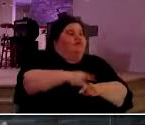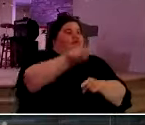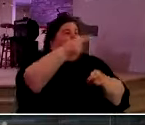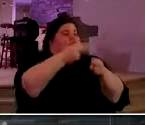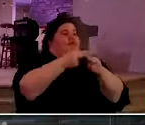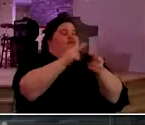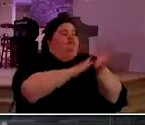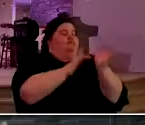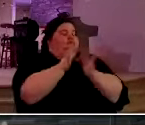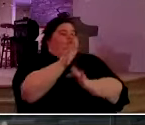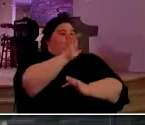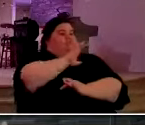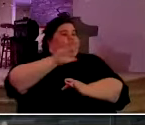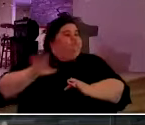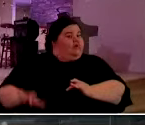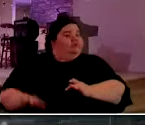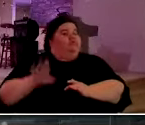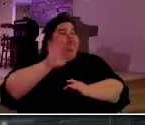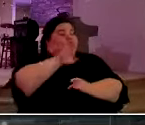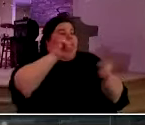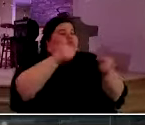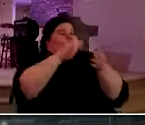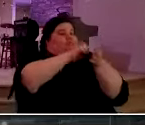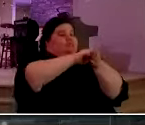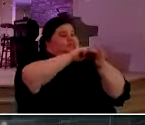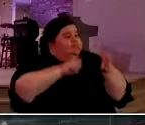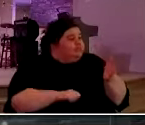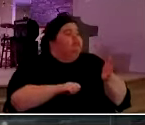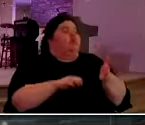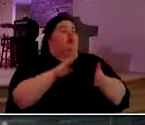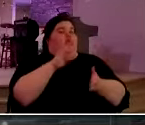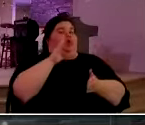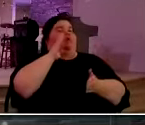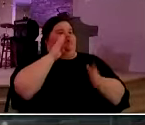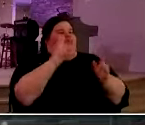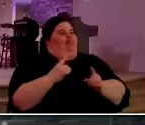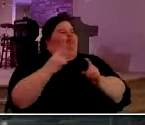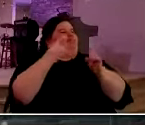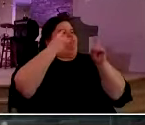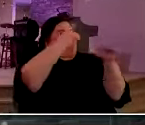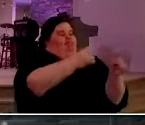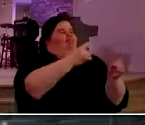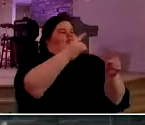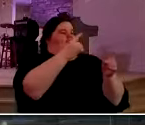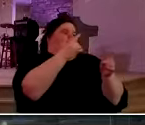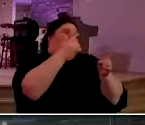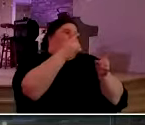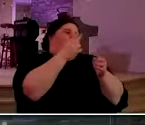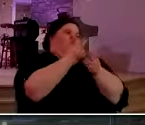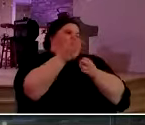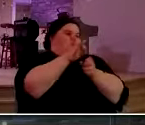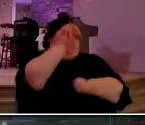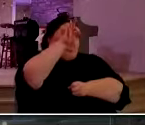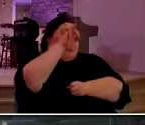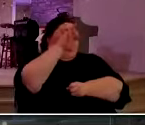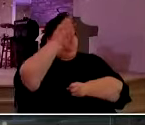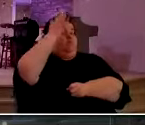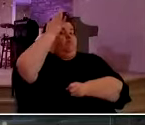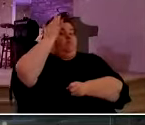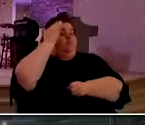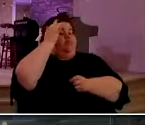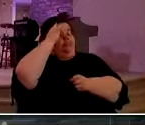of Jesus Christ for the remission of sins, and ye shall receive the gift of the Holy Ghost. For the promise